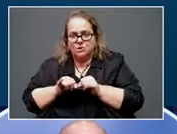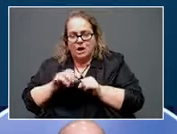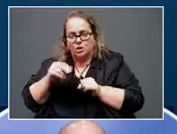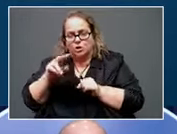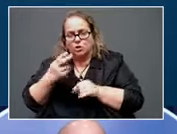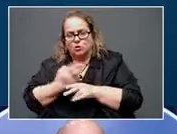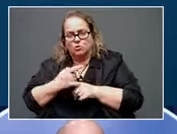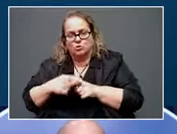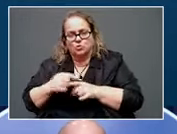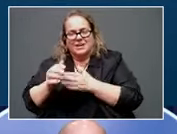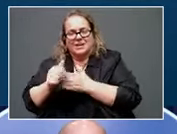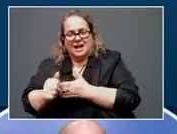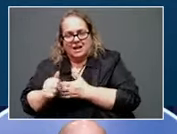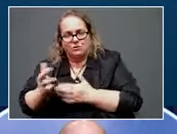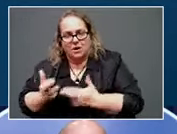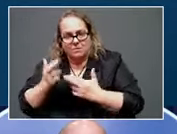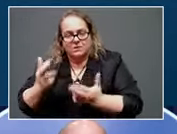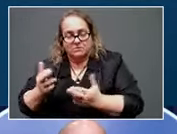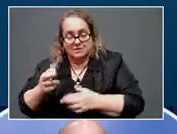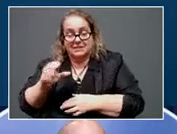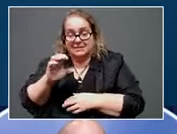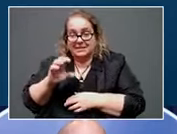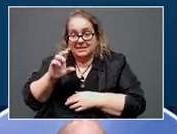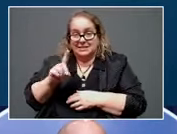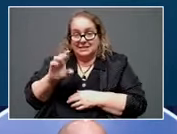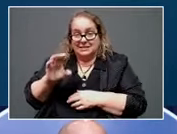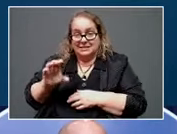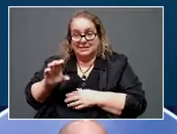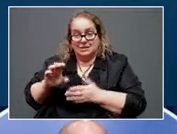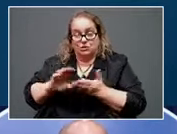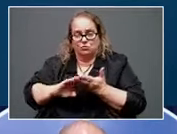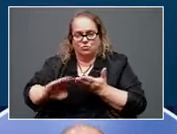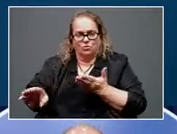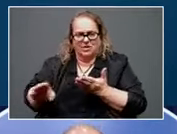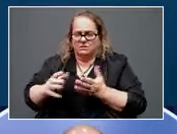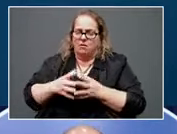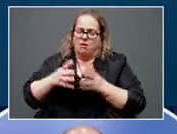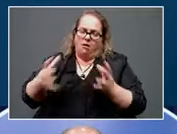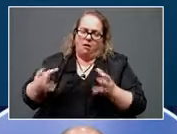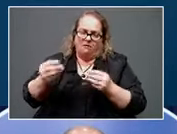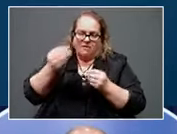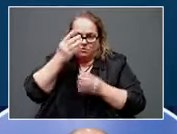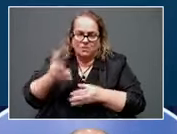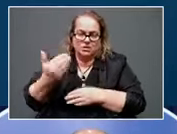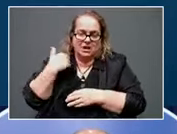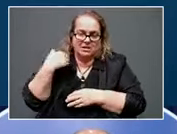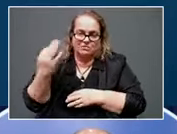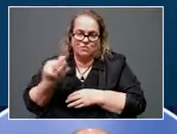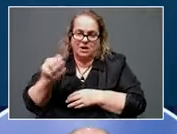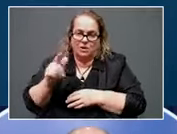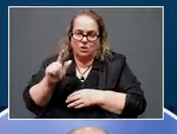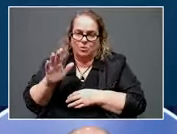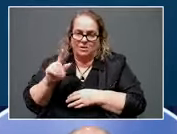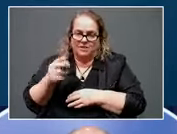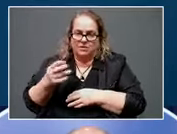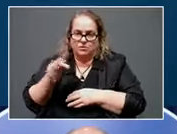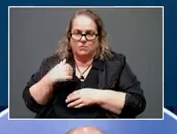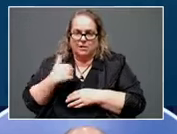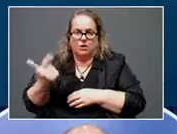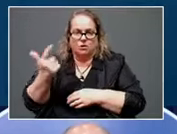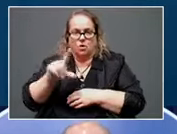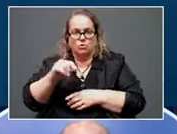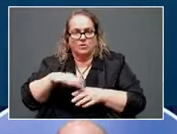recommendations. And the CDC, as the governor said, released a whole lot of information last Friday, the 25th. And so if we could go to the next slide,